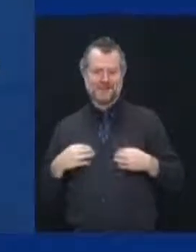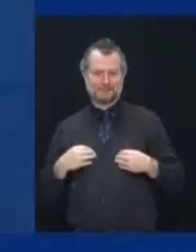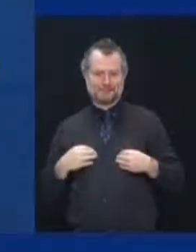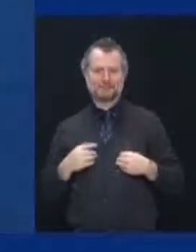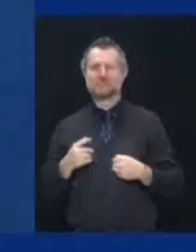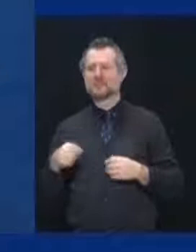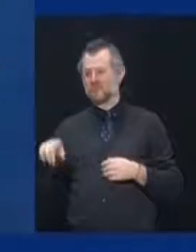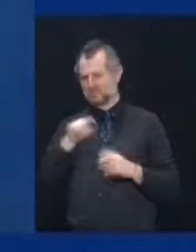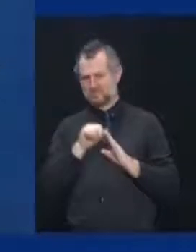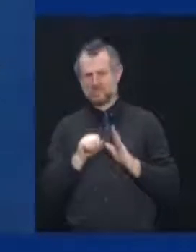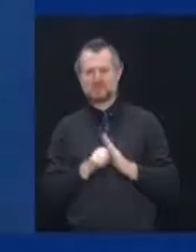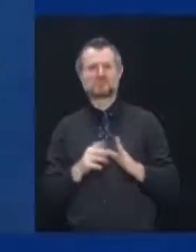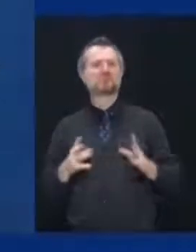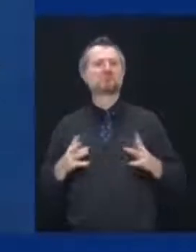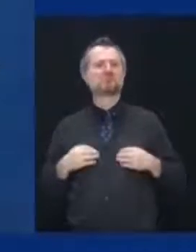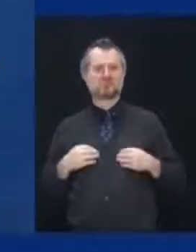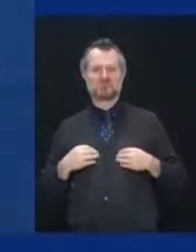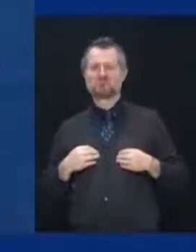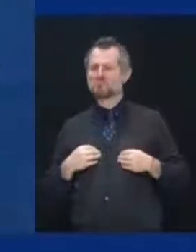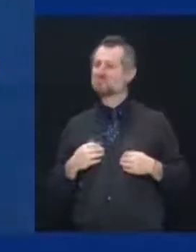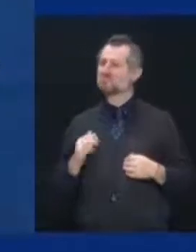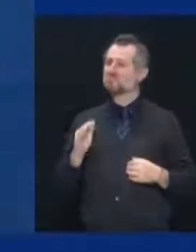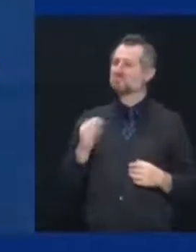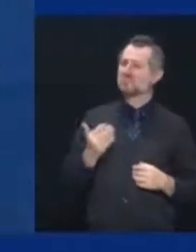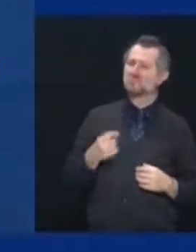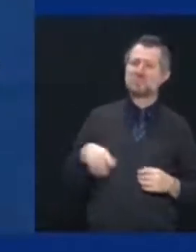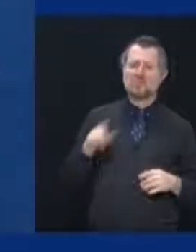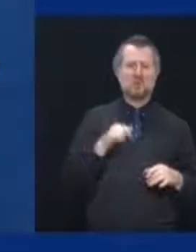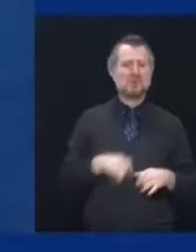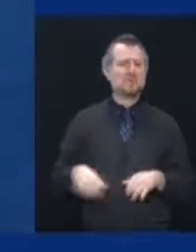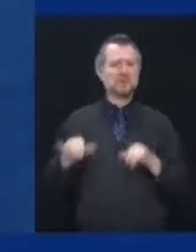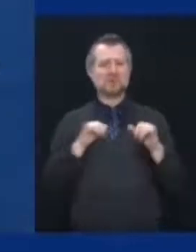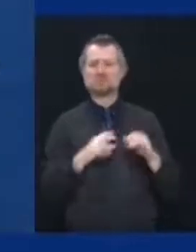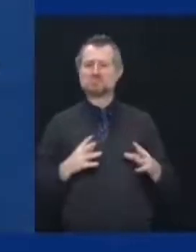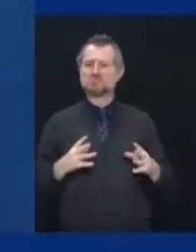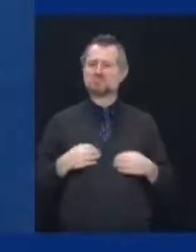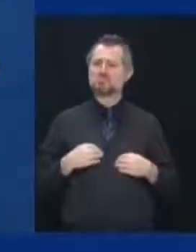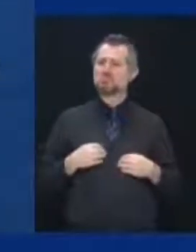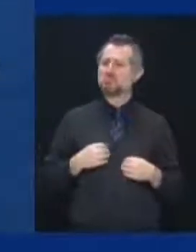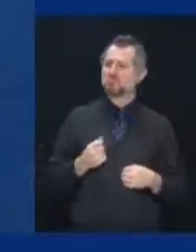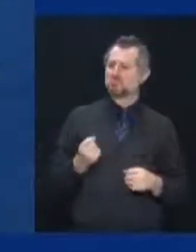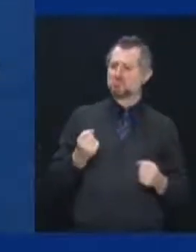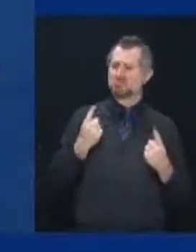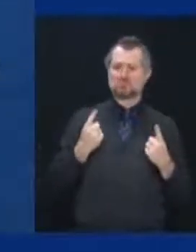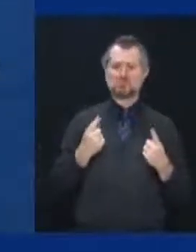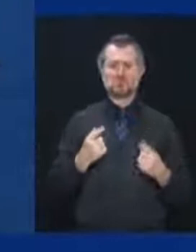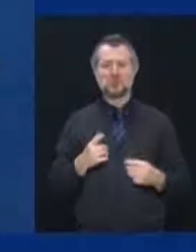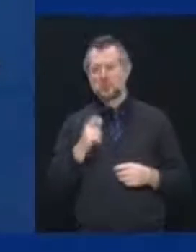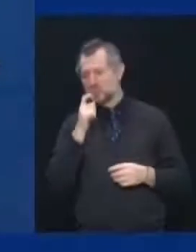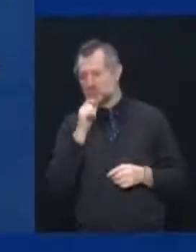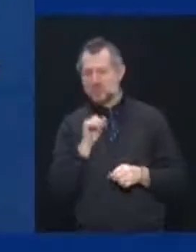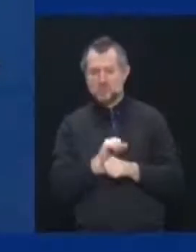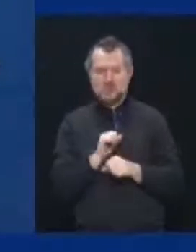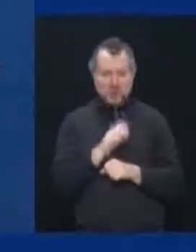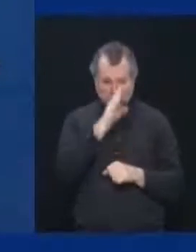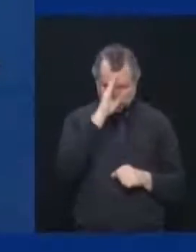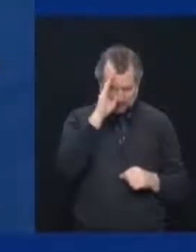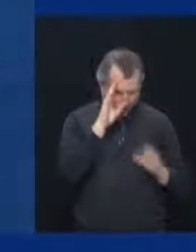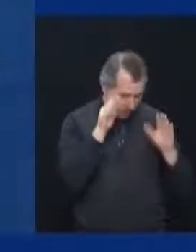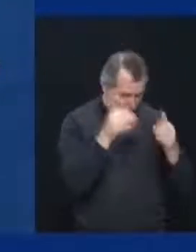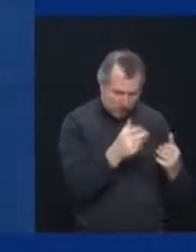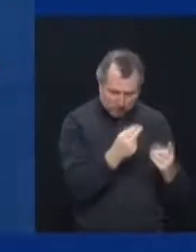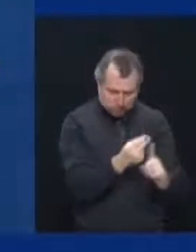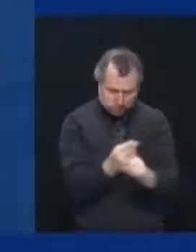it, and it was almost universally accepted to make sense. You do the hospital workers first, then the